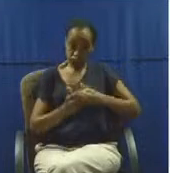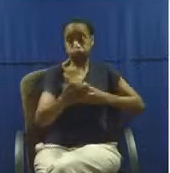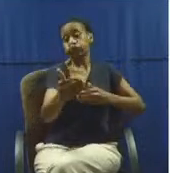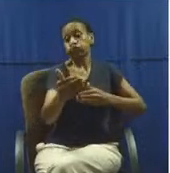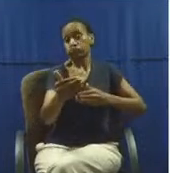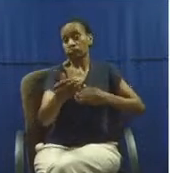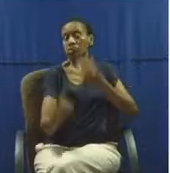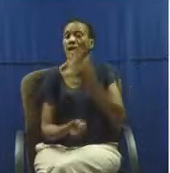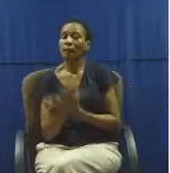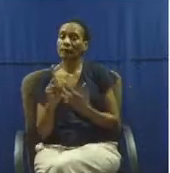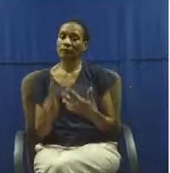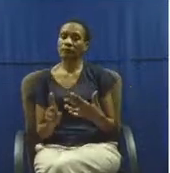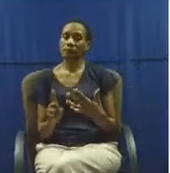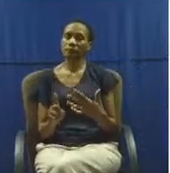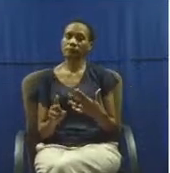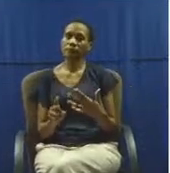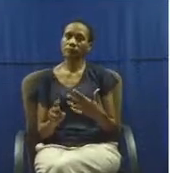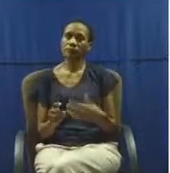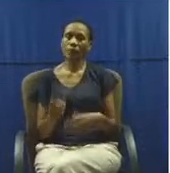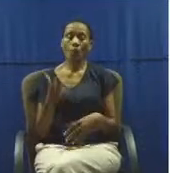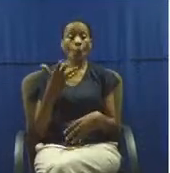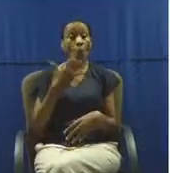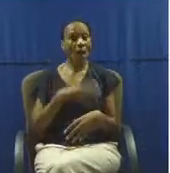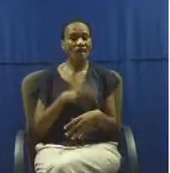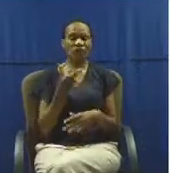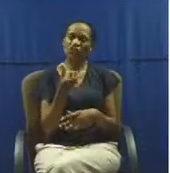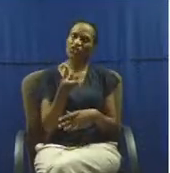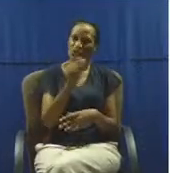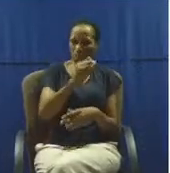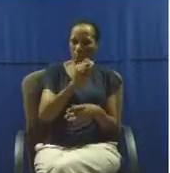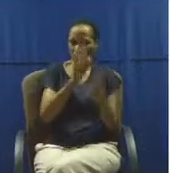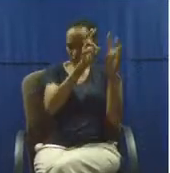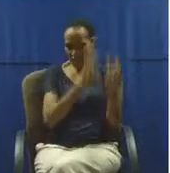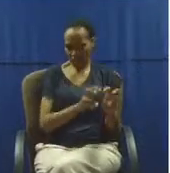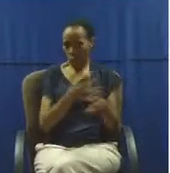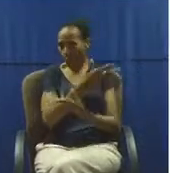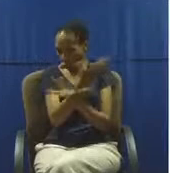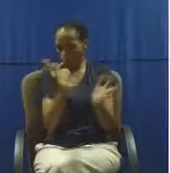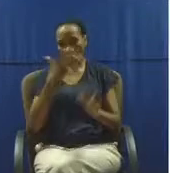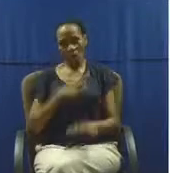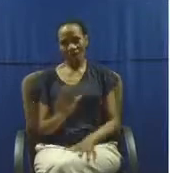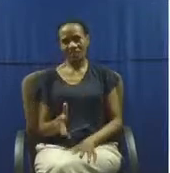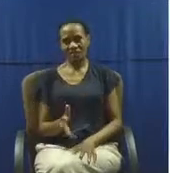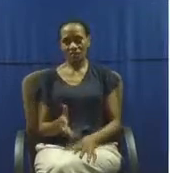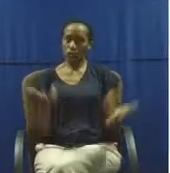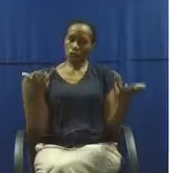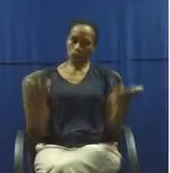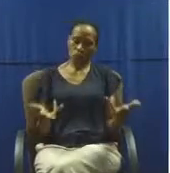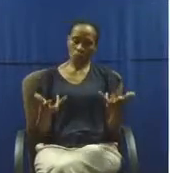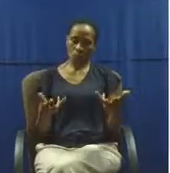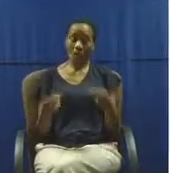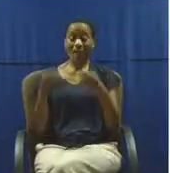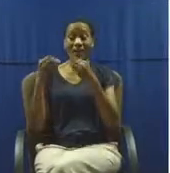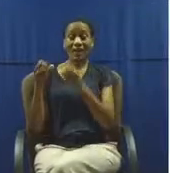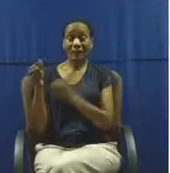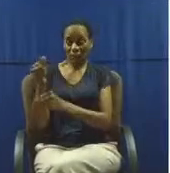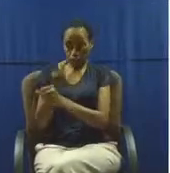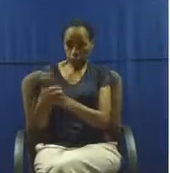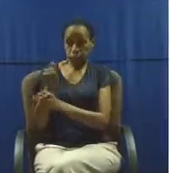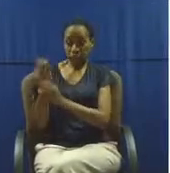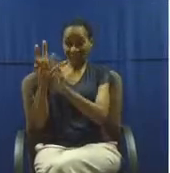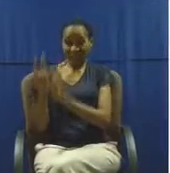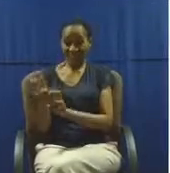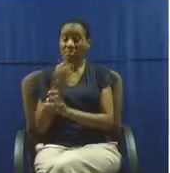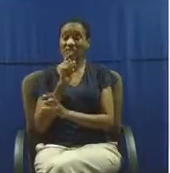obviously, we want cheap energy, all of us. And the renewables are going to be able to give us cheap